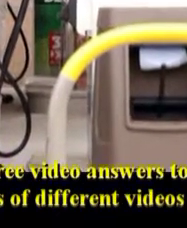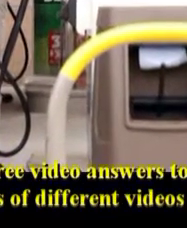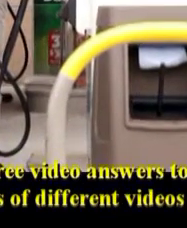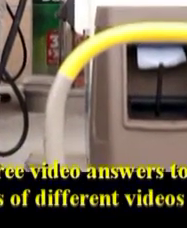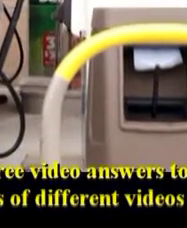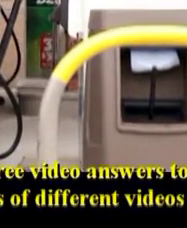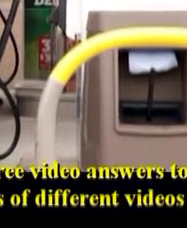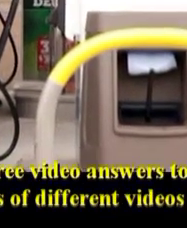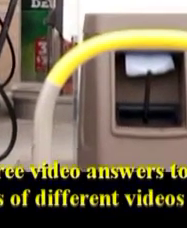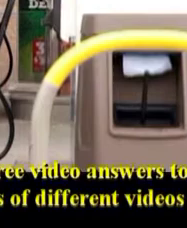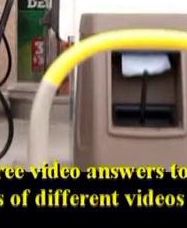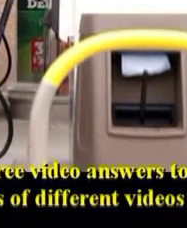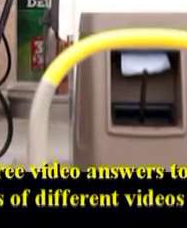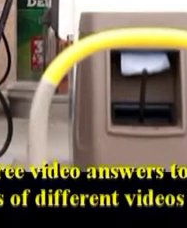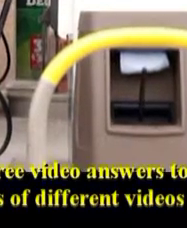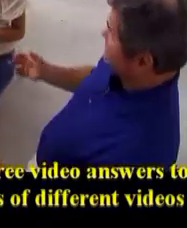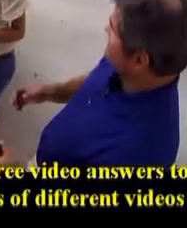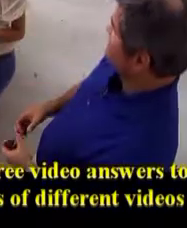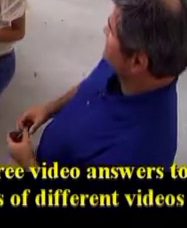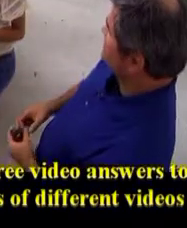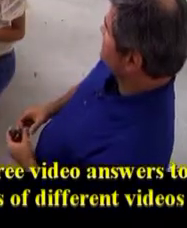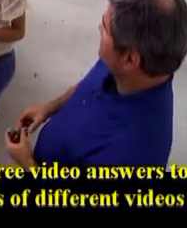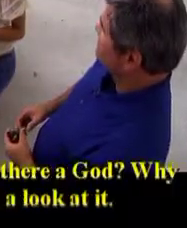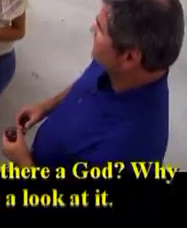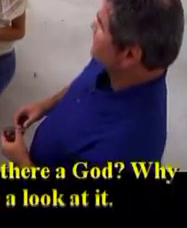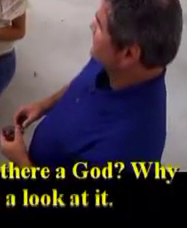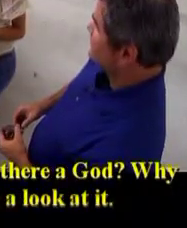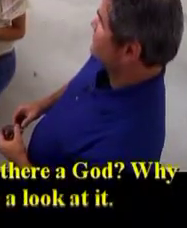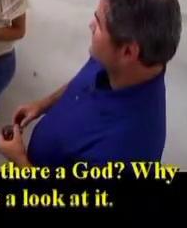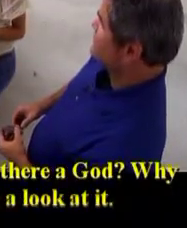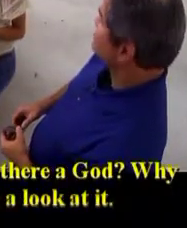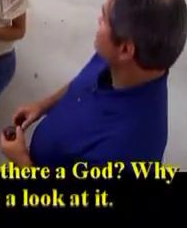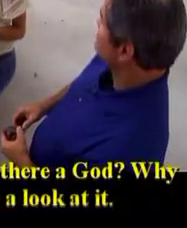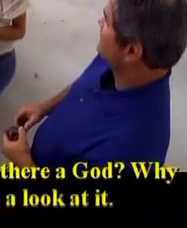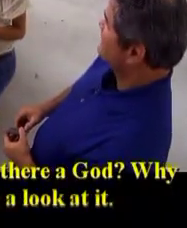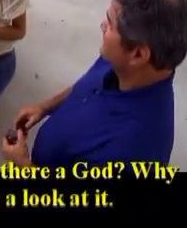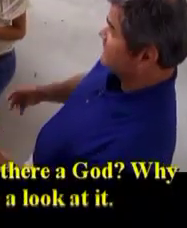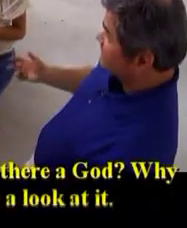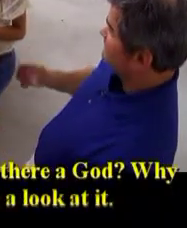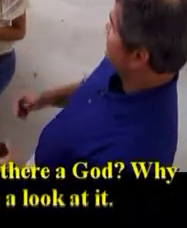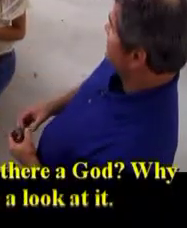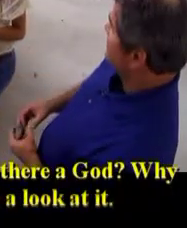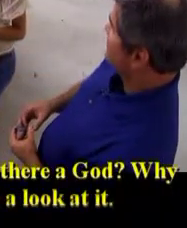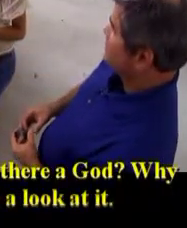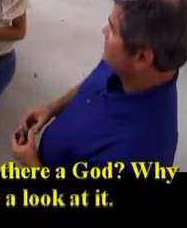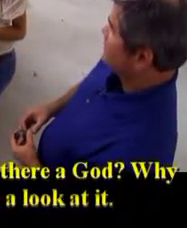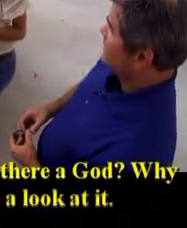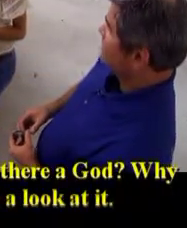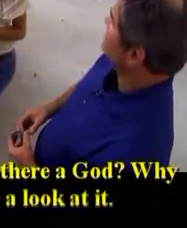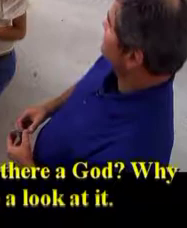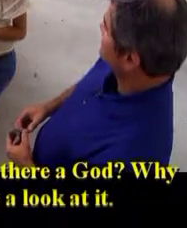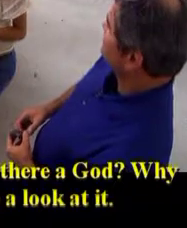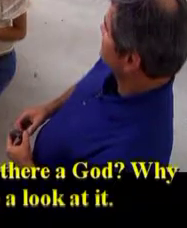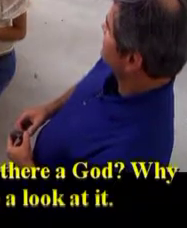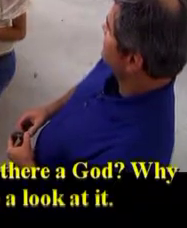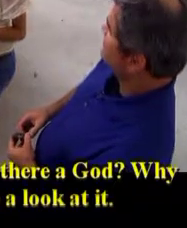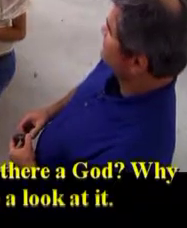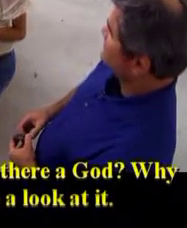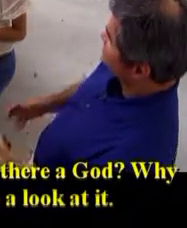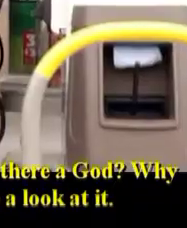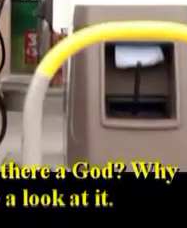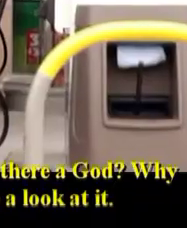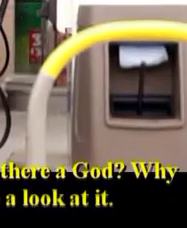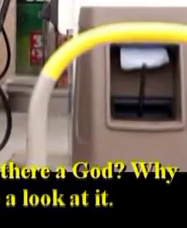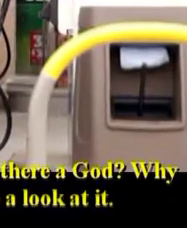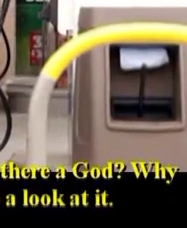answers to life's hard questions. And there's all kinds of different videos on there to answer questions people have, like, is there a God, and why do we suffer, and things like that.